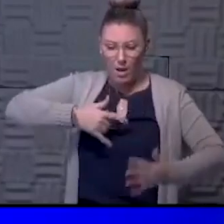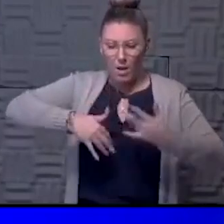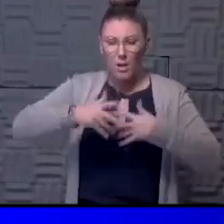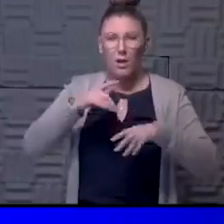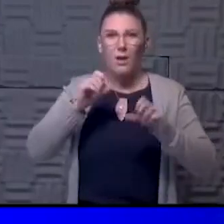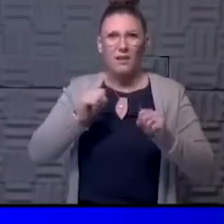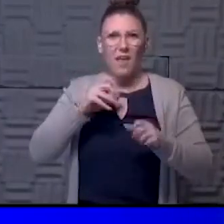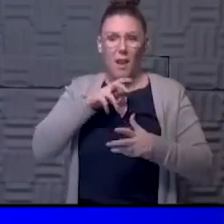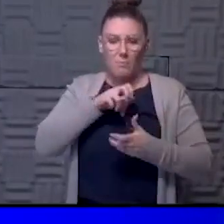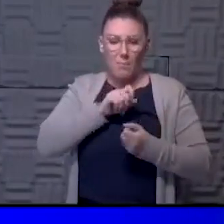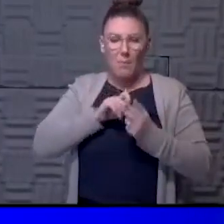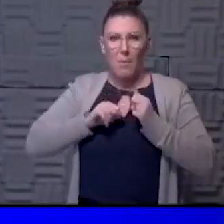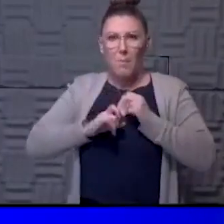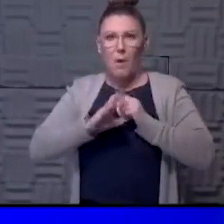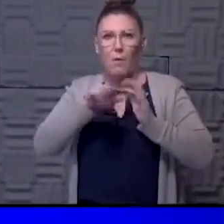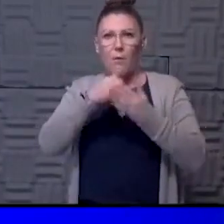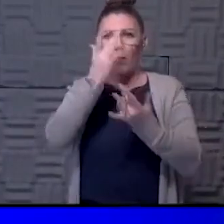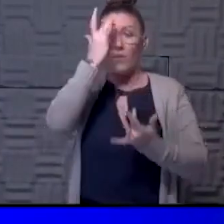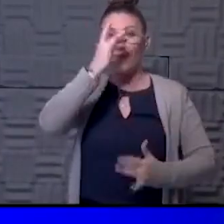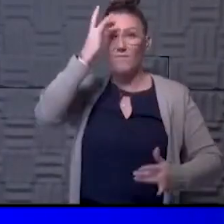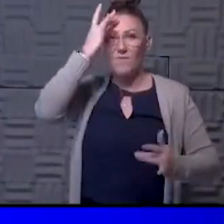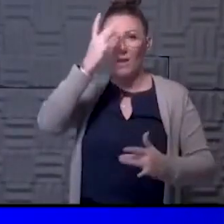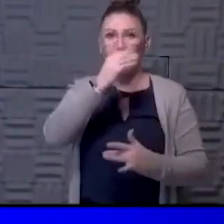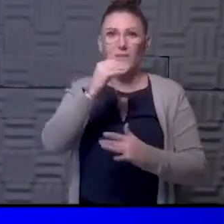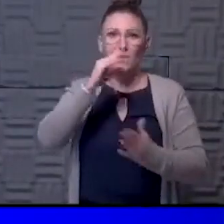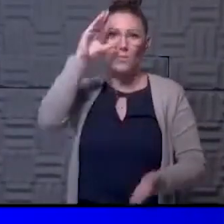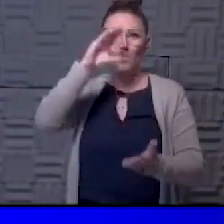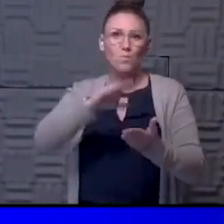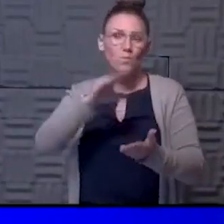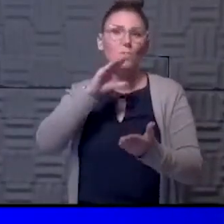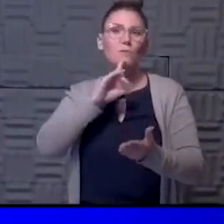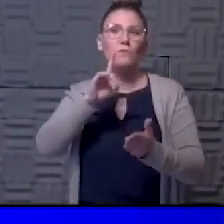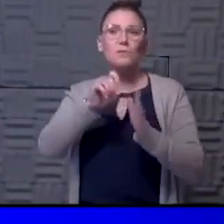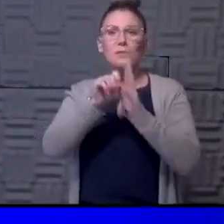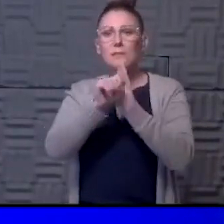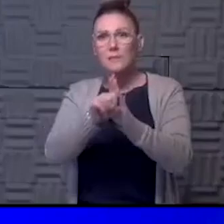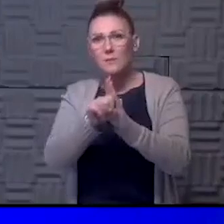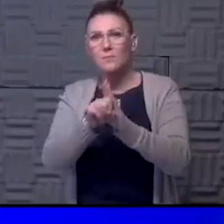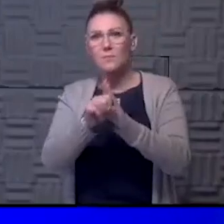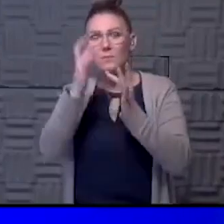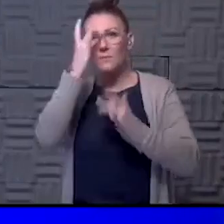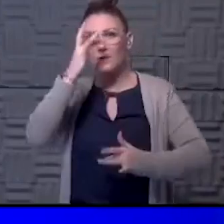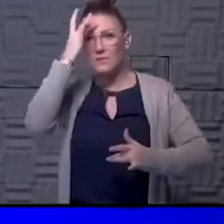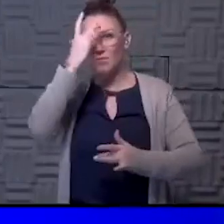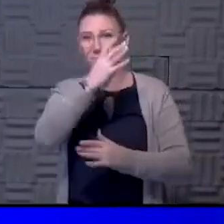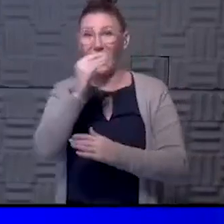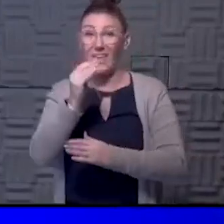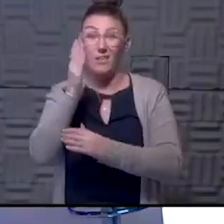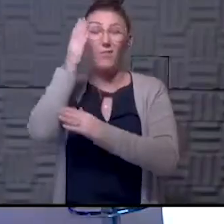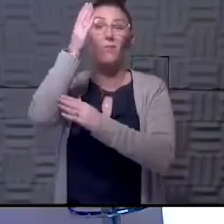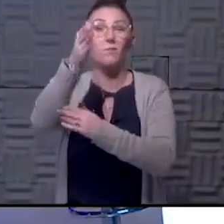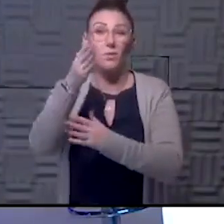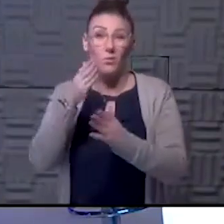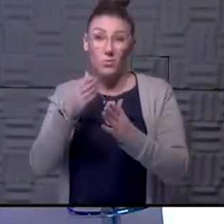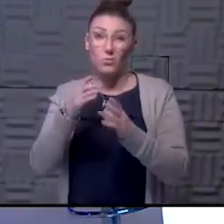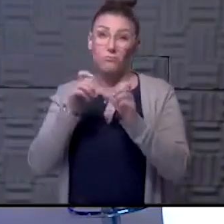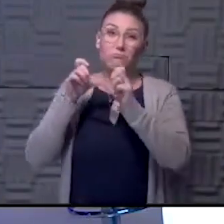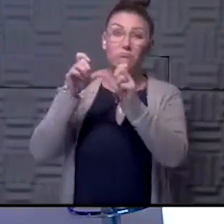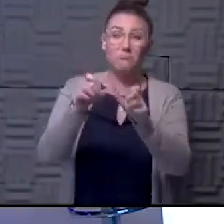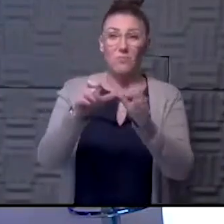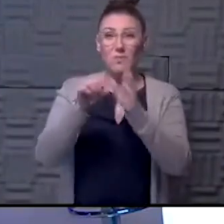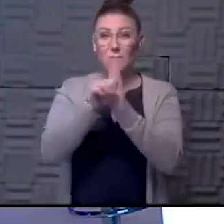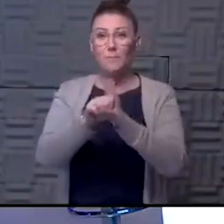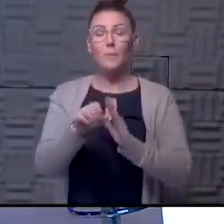virus a little bit better and reduce your chance of symptomatic disease and then those long-term consequences as well. I think it's pretty clear